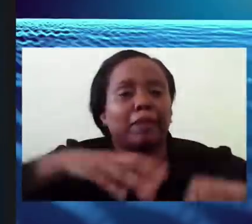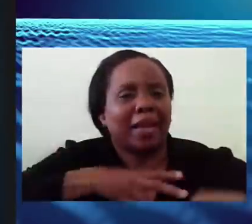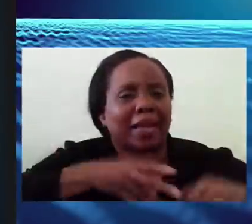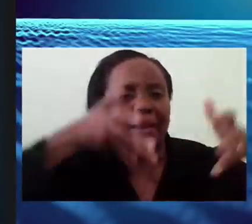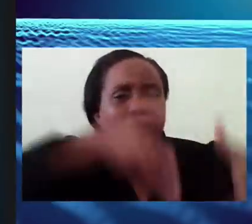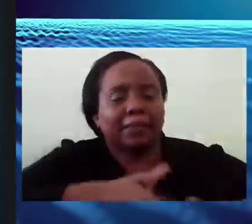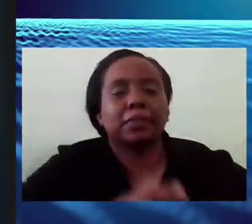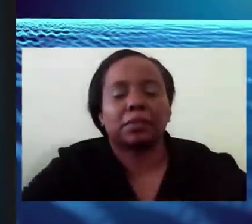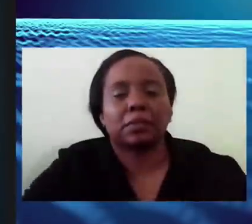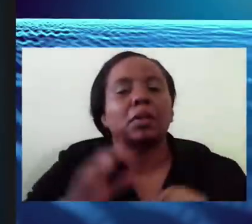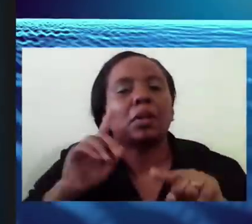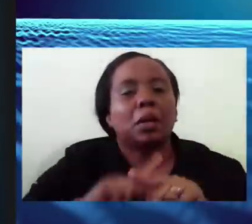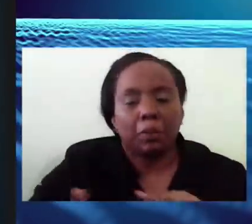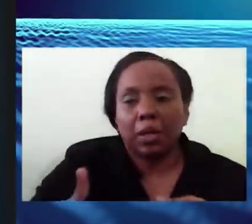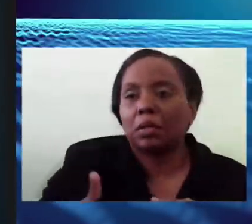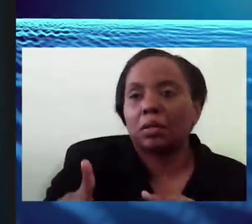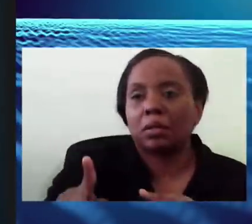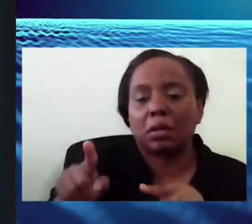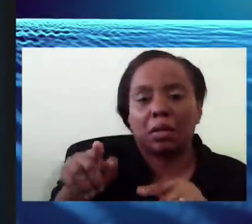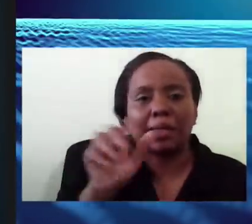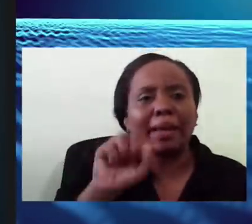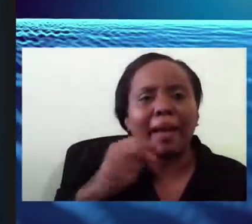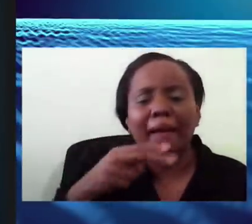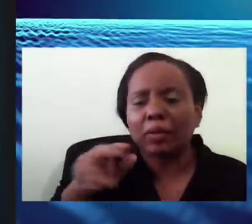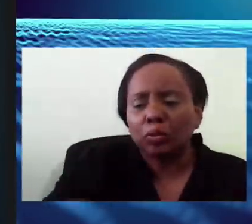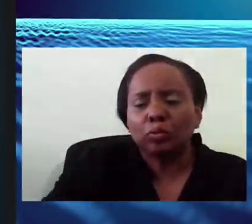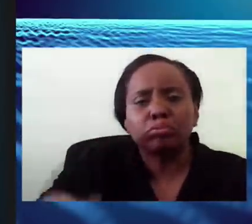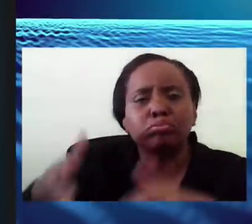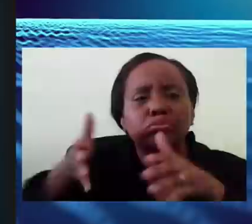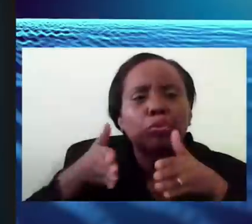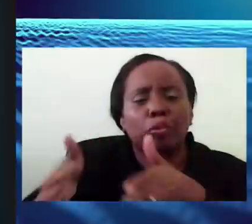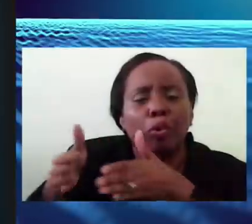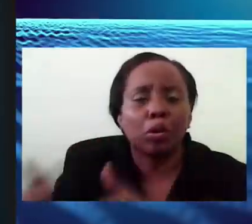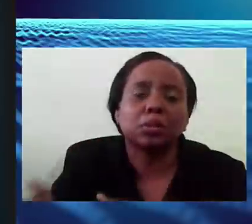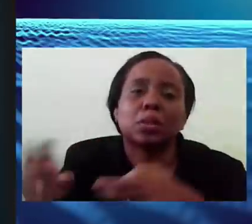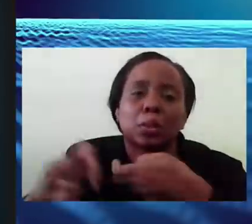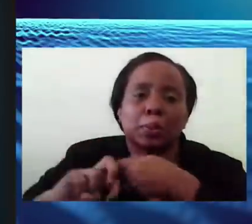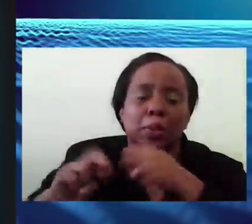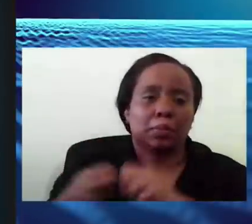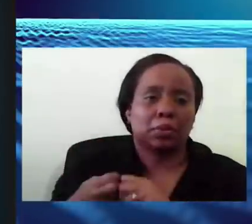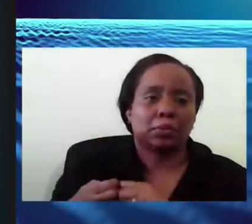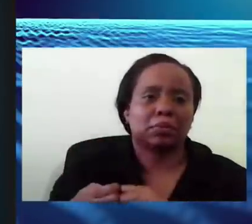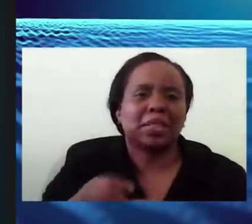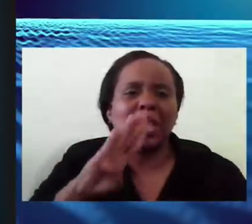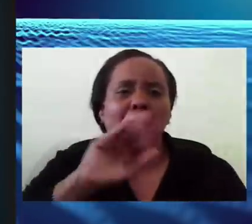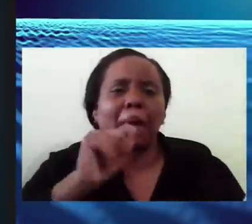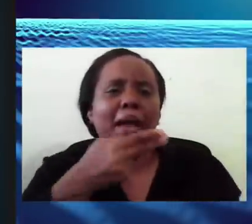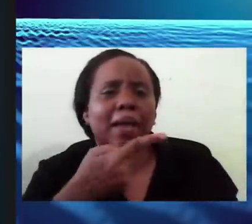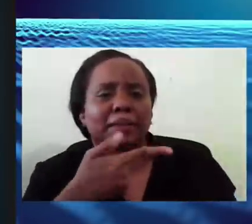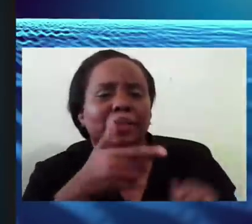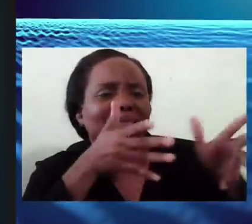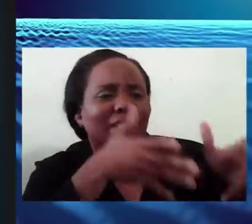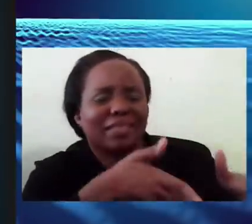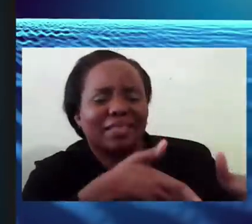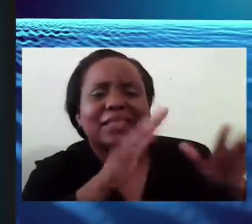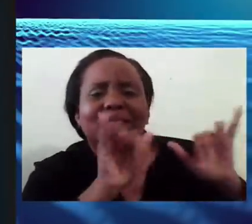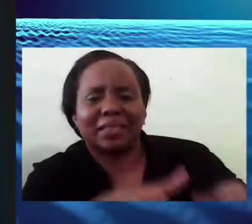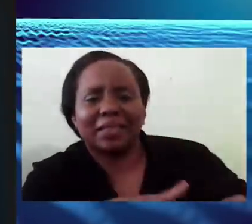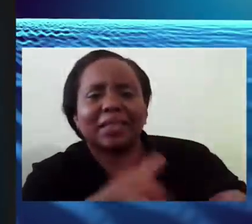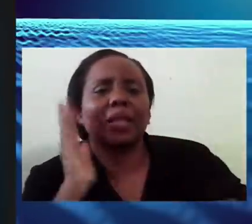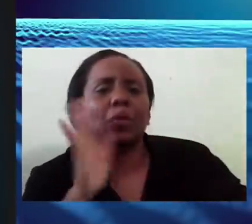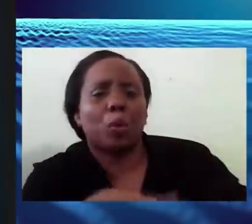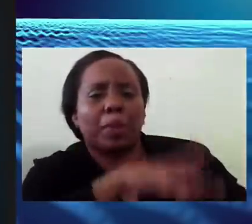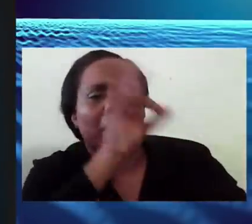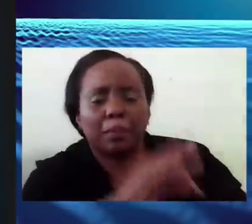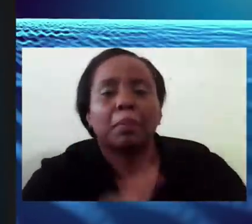clean, get communities clean, get the government installations clean, and arrangements will be made in the coming week to collect the ash